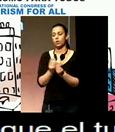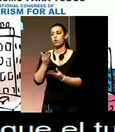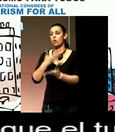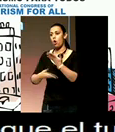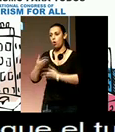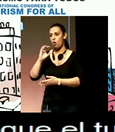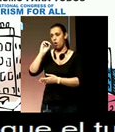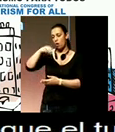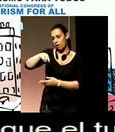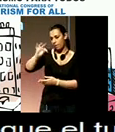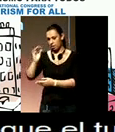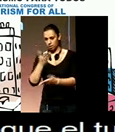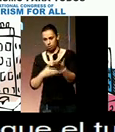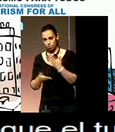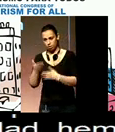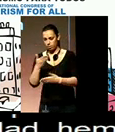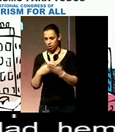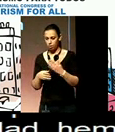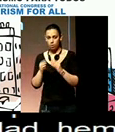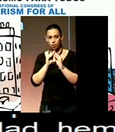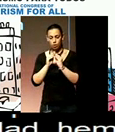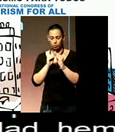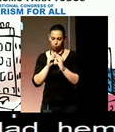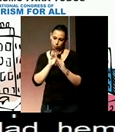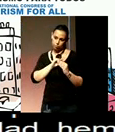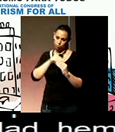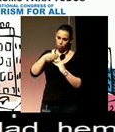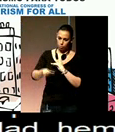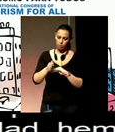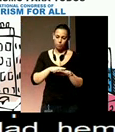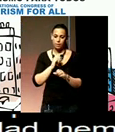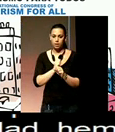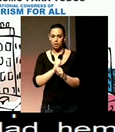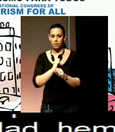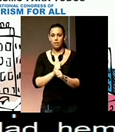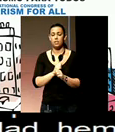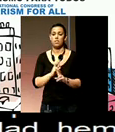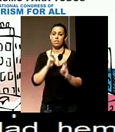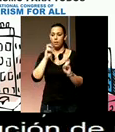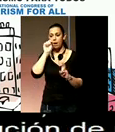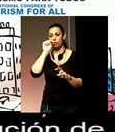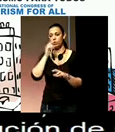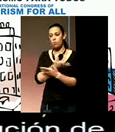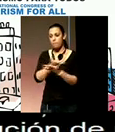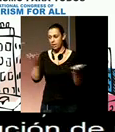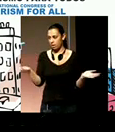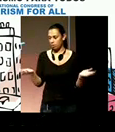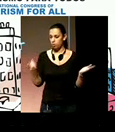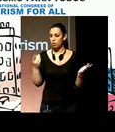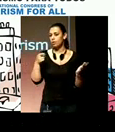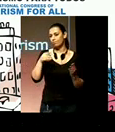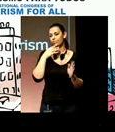we are collaborating with the World Tourism Organization. We have a